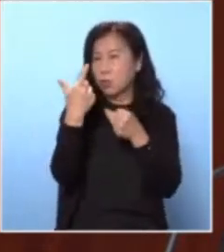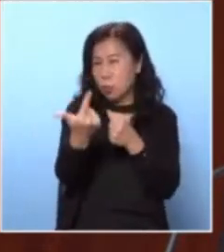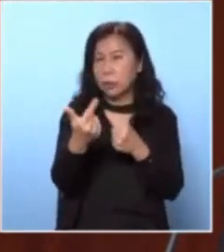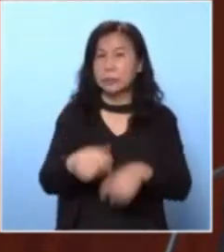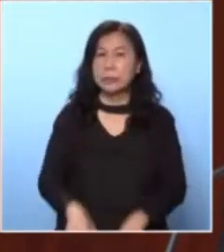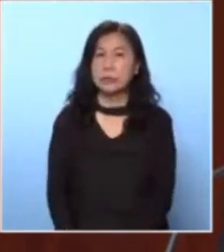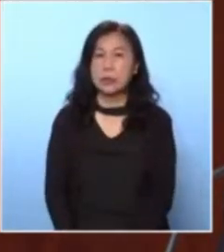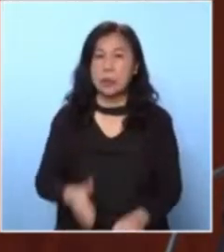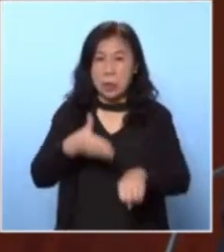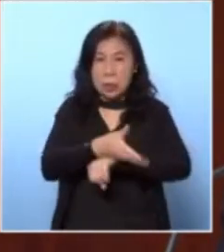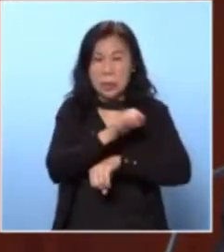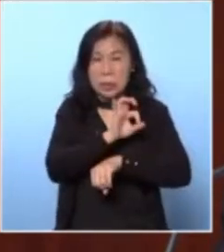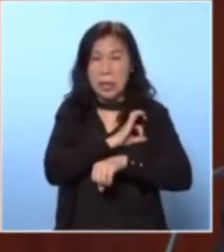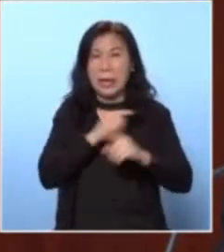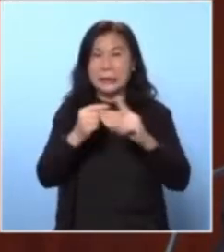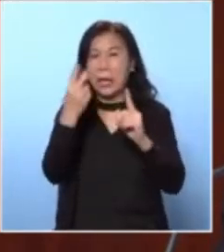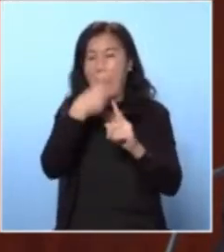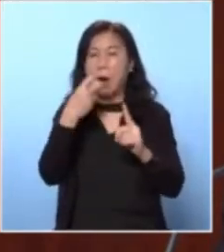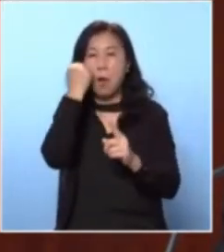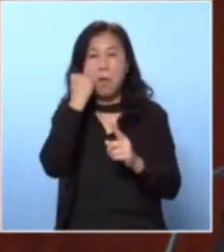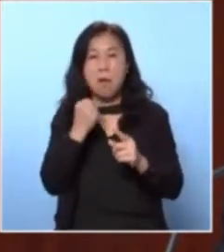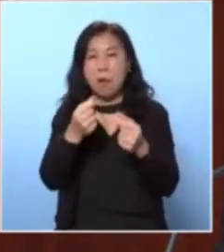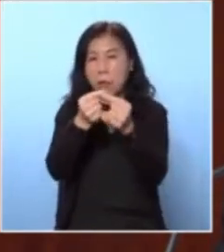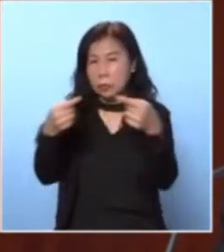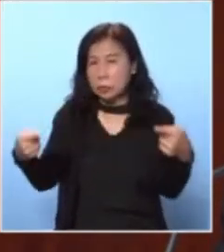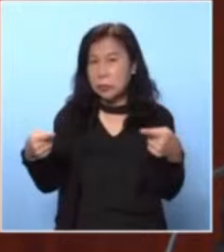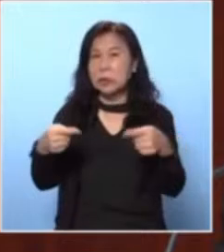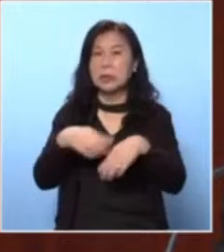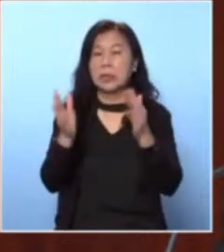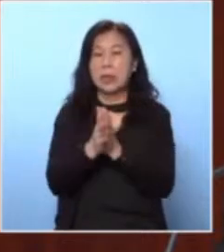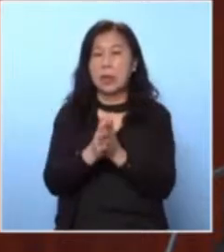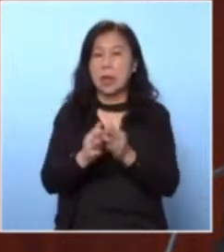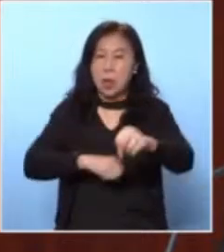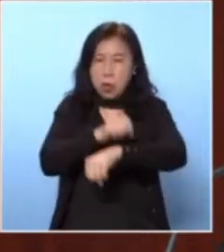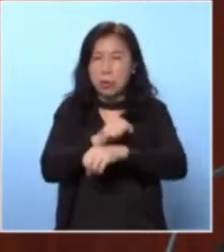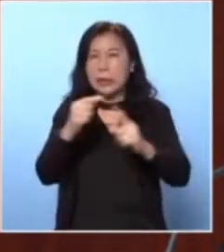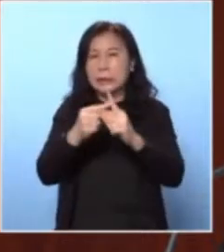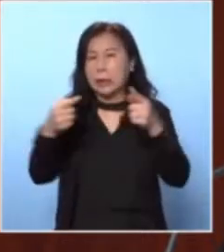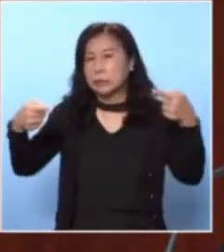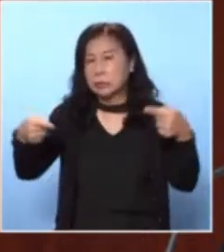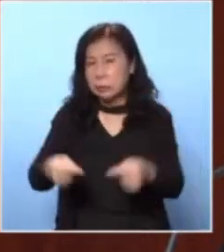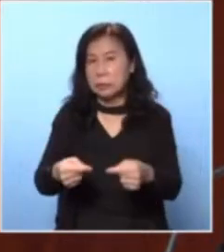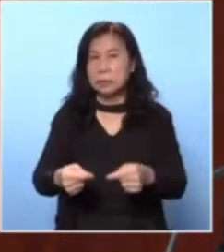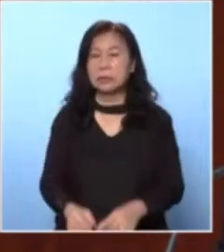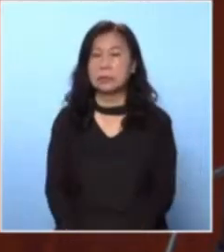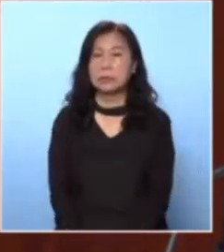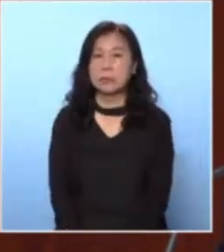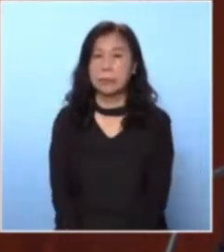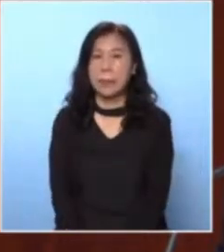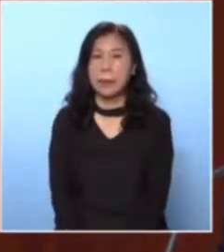tackling internal challenges such as our aging population and manpower shortage.